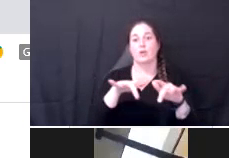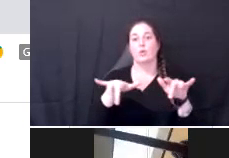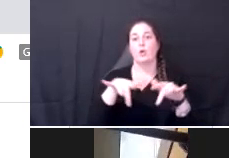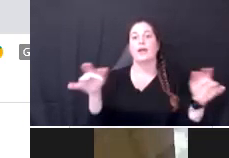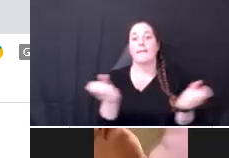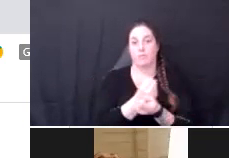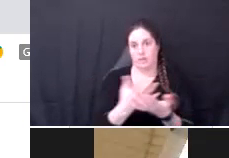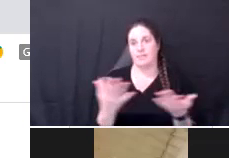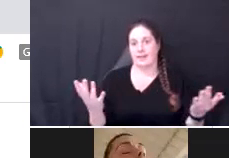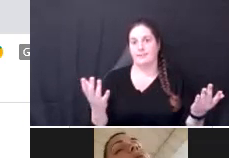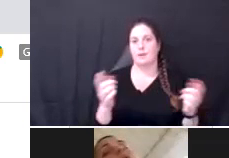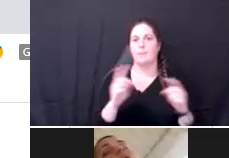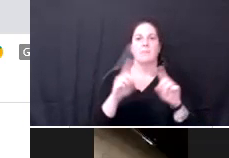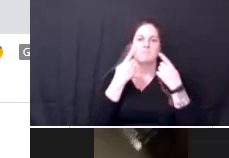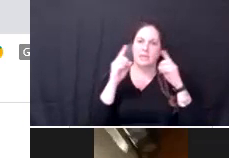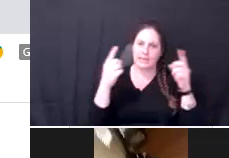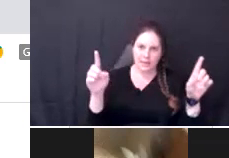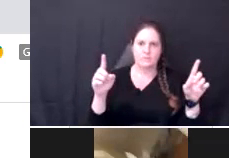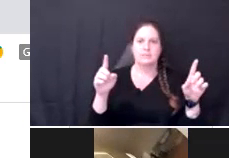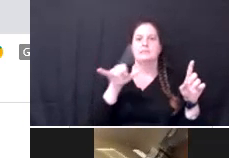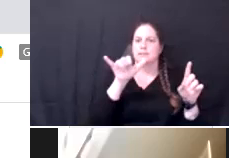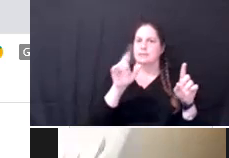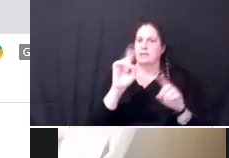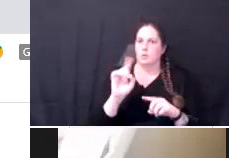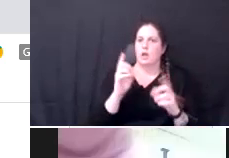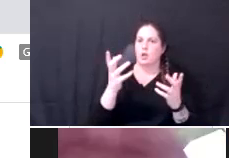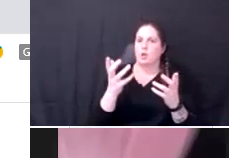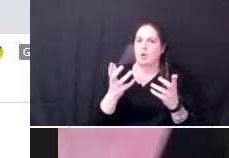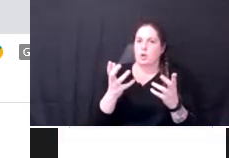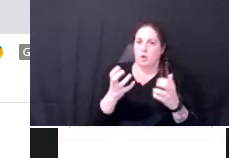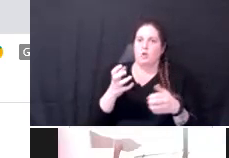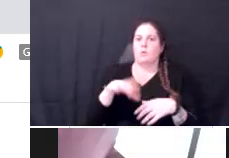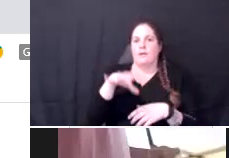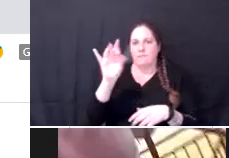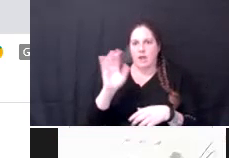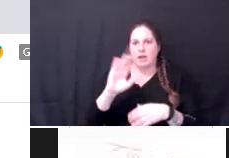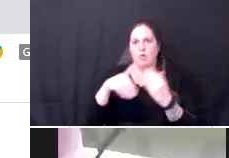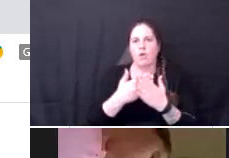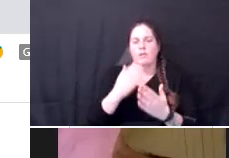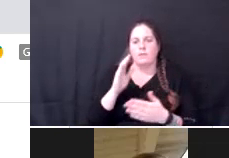But the announcements is where you'll be able to access the videos for the class, all right?